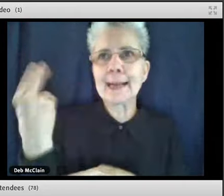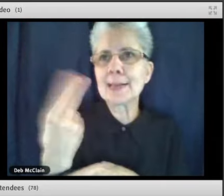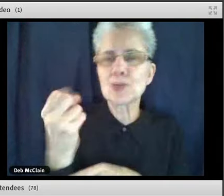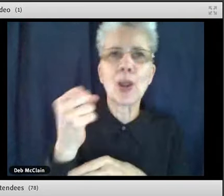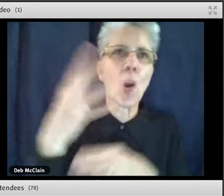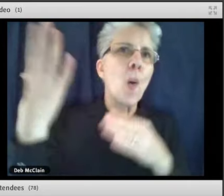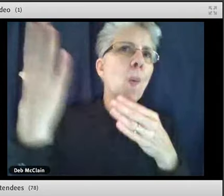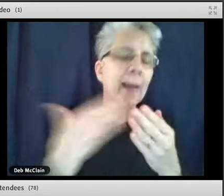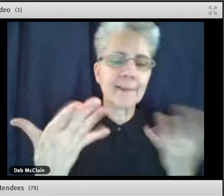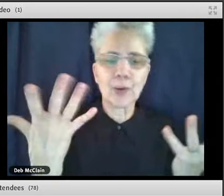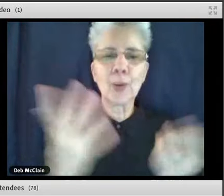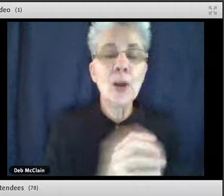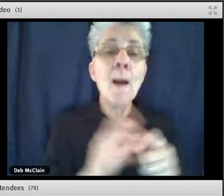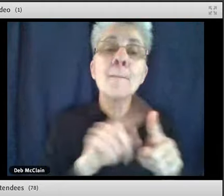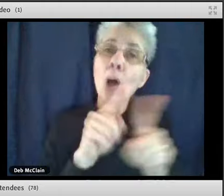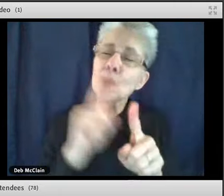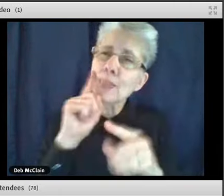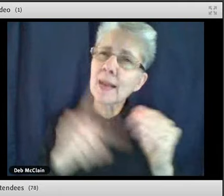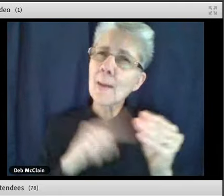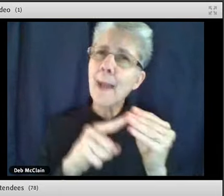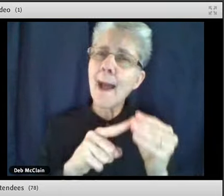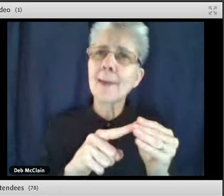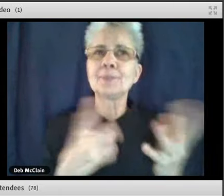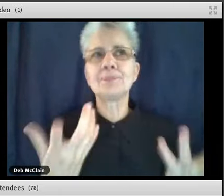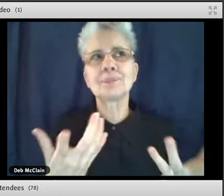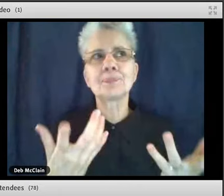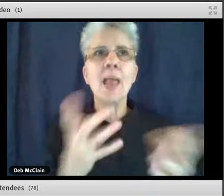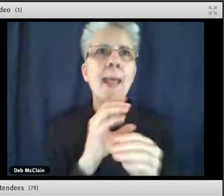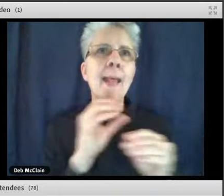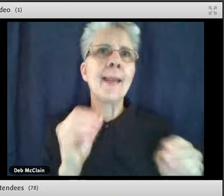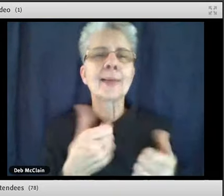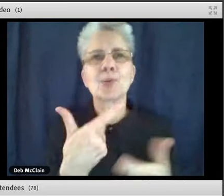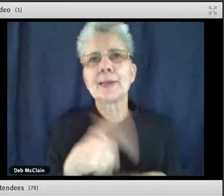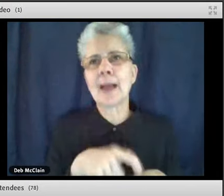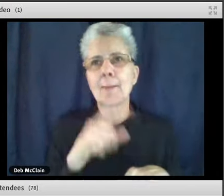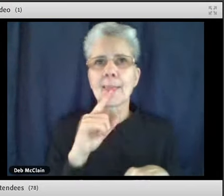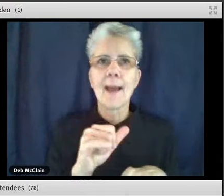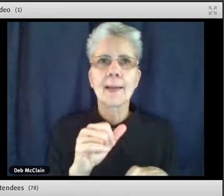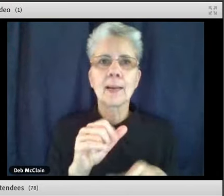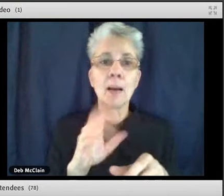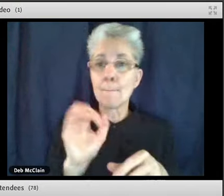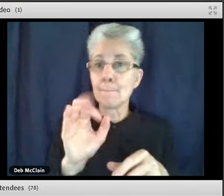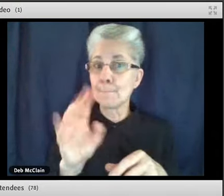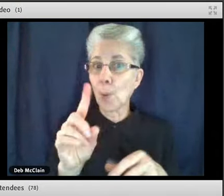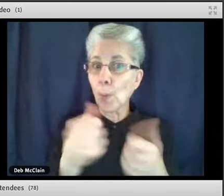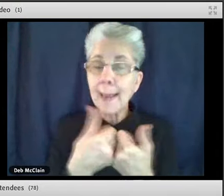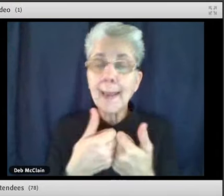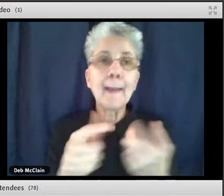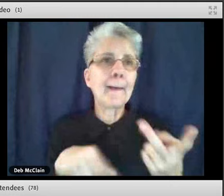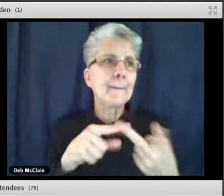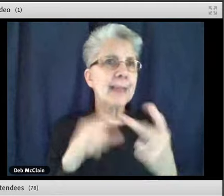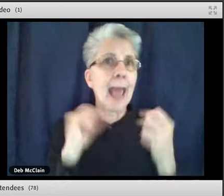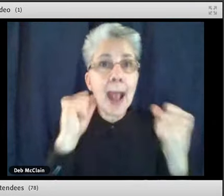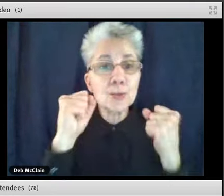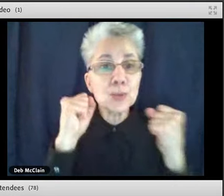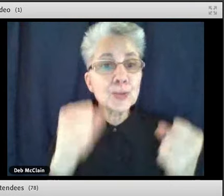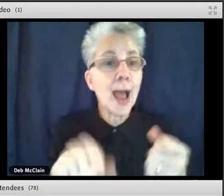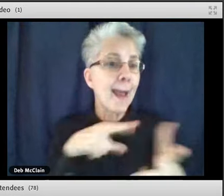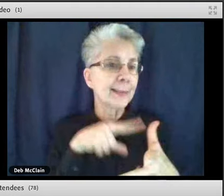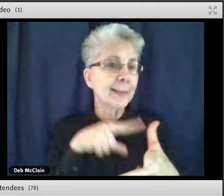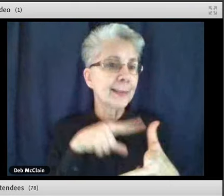about non-screen time, things like board games or, doing exercise. You also want to have a plan for